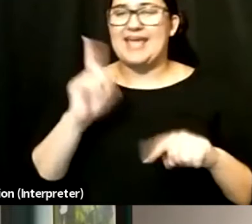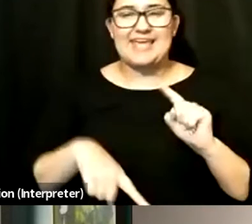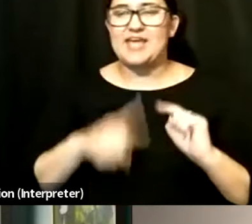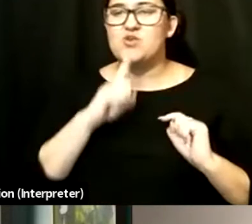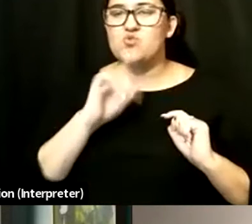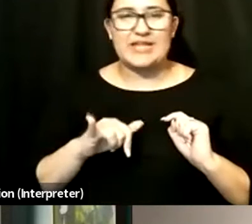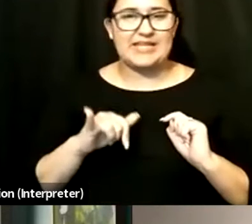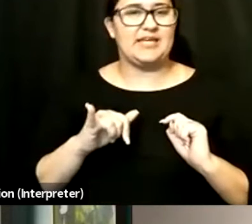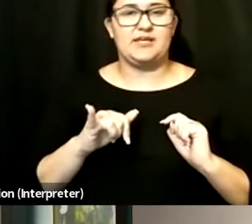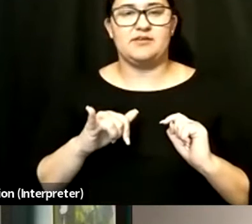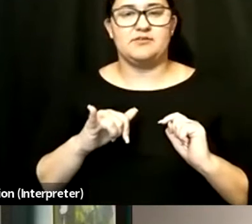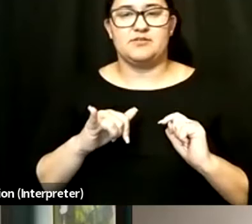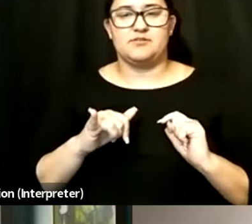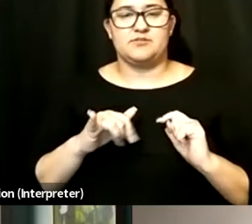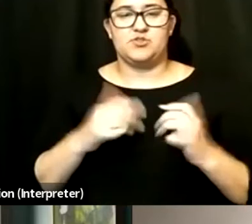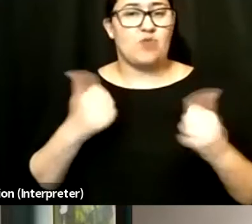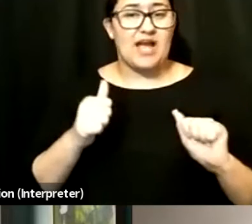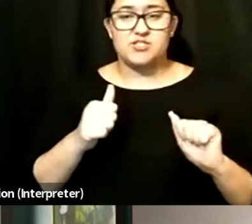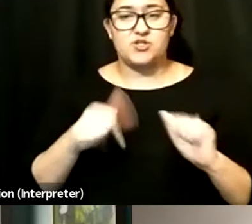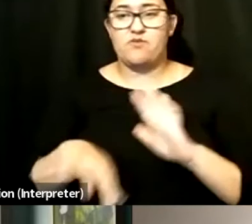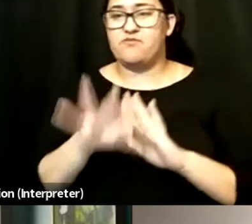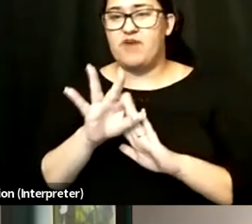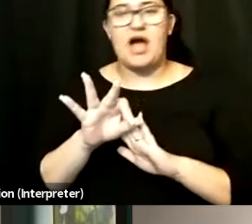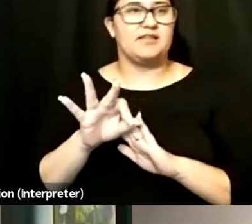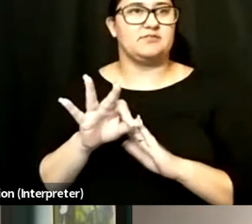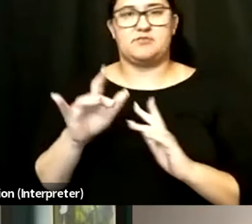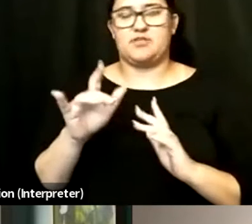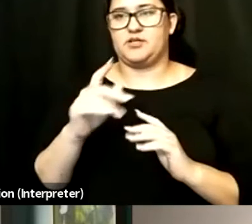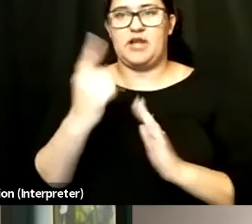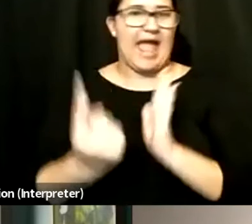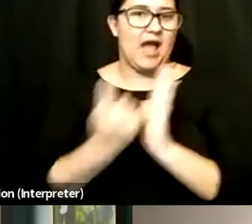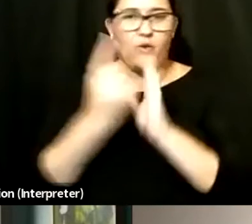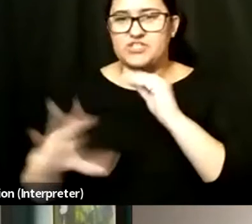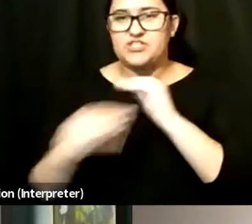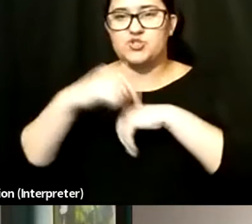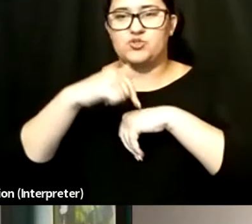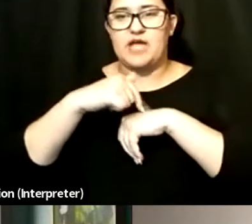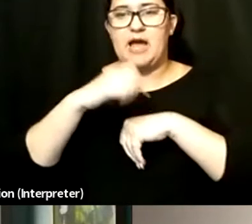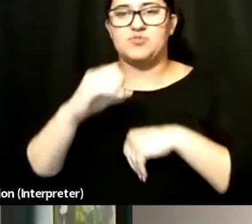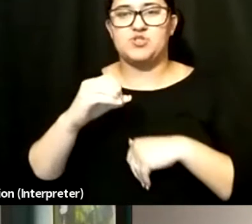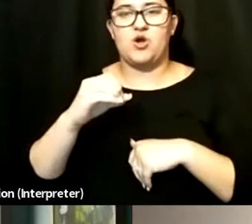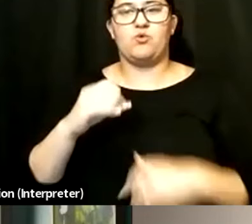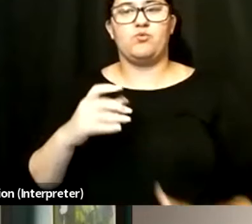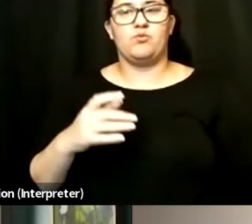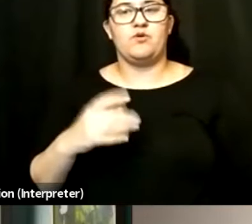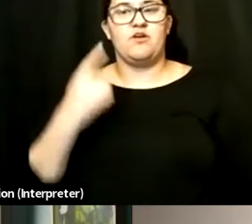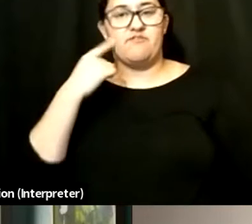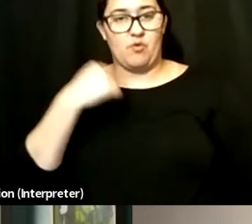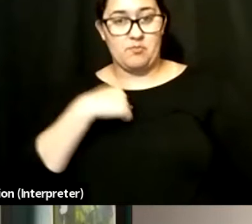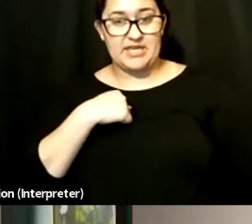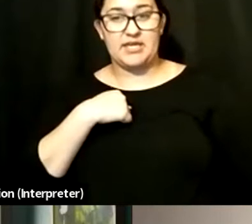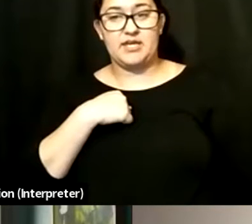will add, firing up the old van, finding the driver. So I've actually had to get a formal accommodation through my work that